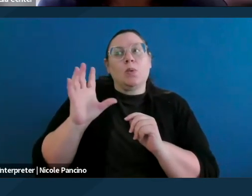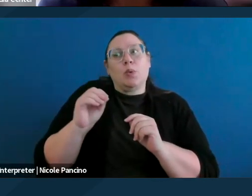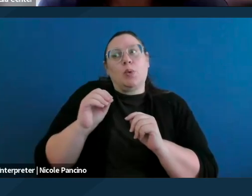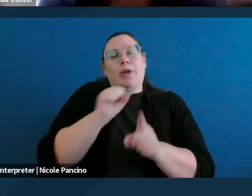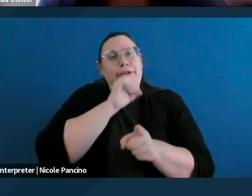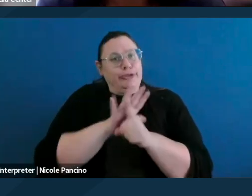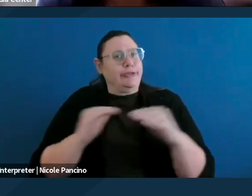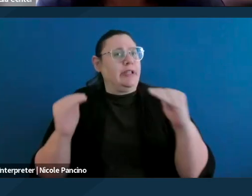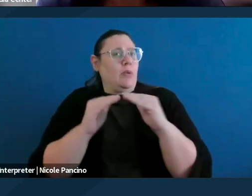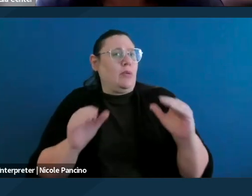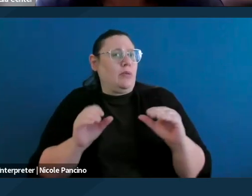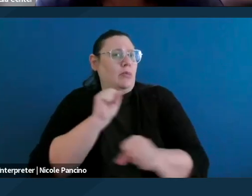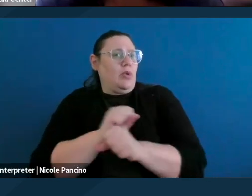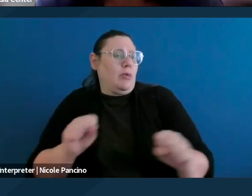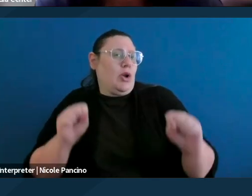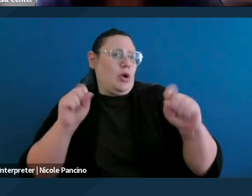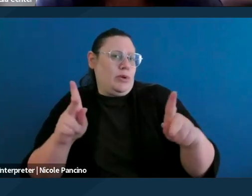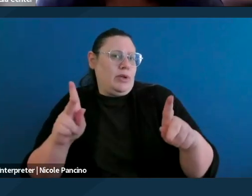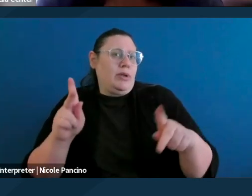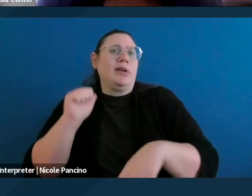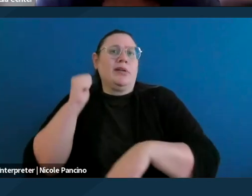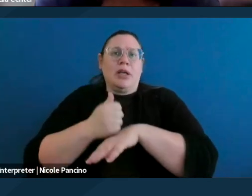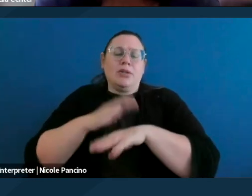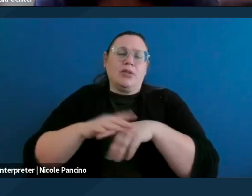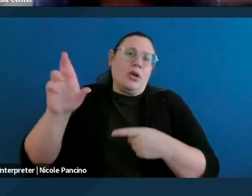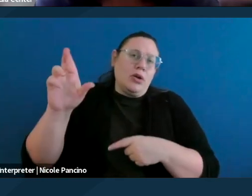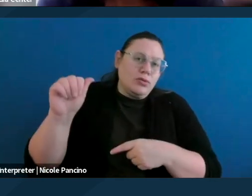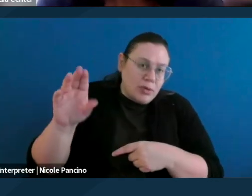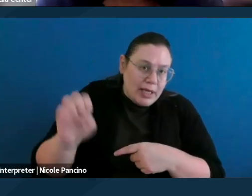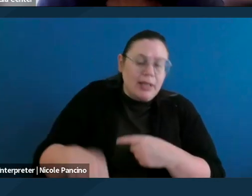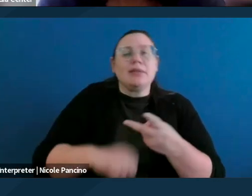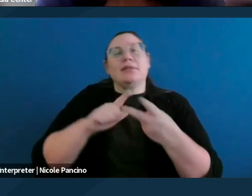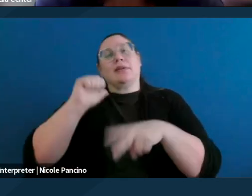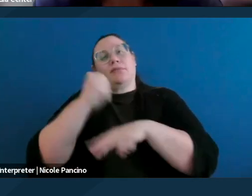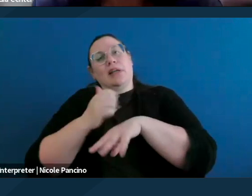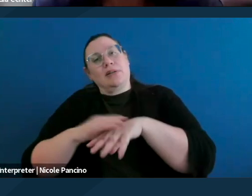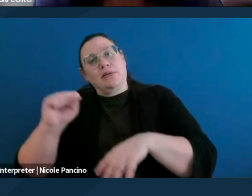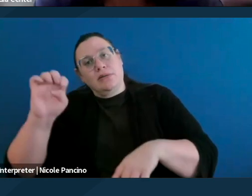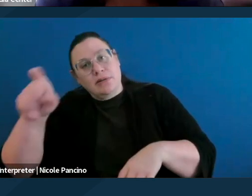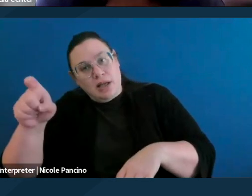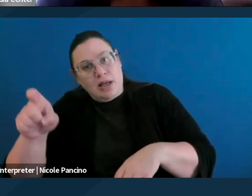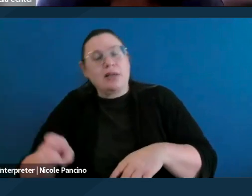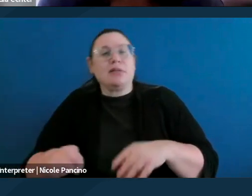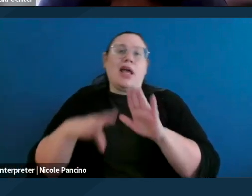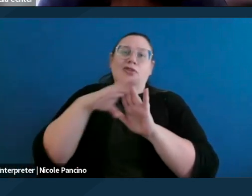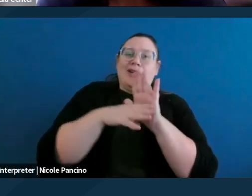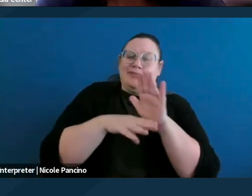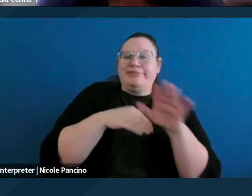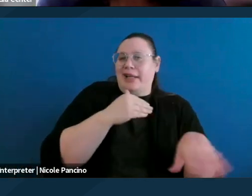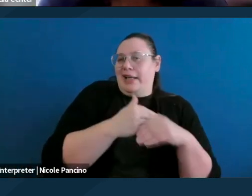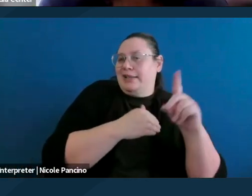equal employment opportunity based on race and then based on sex, and then the regulations added